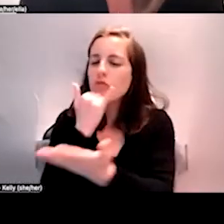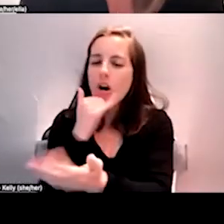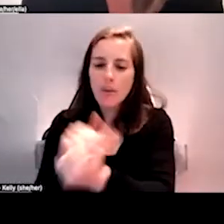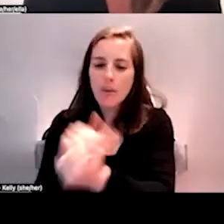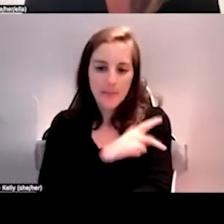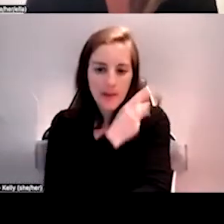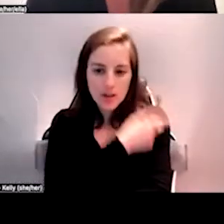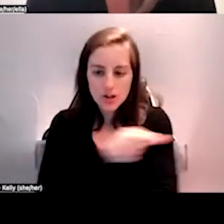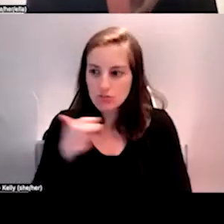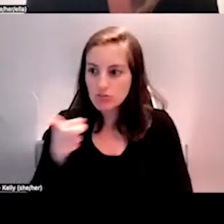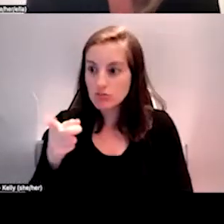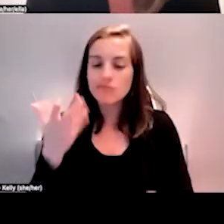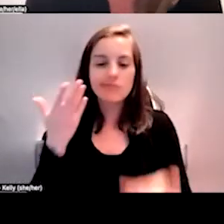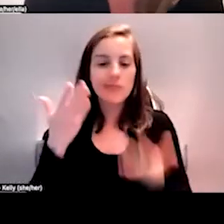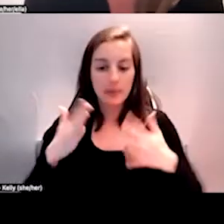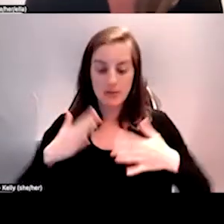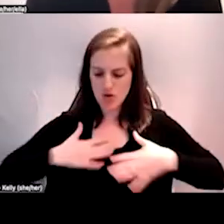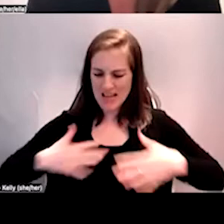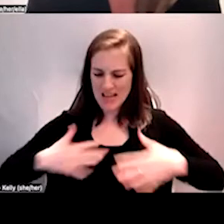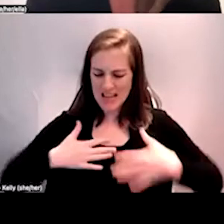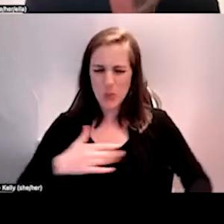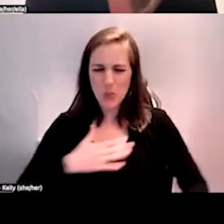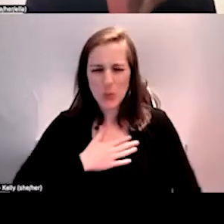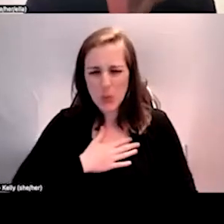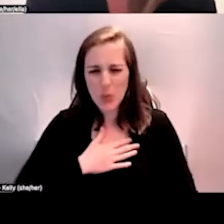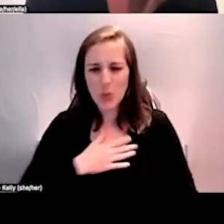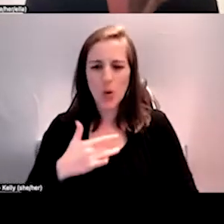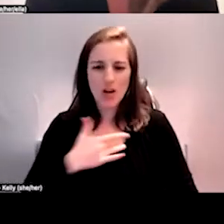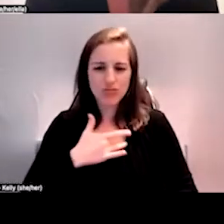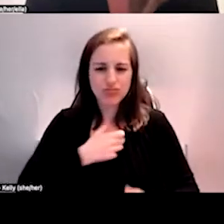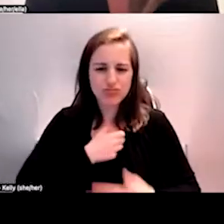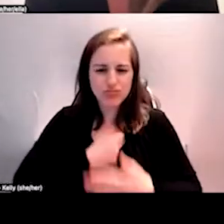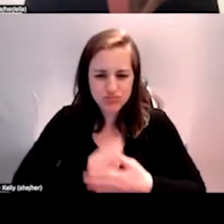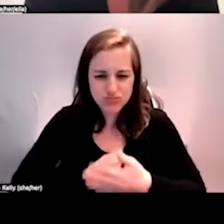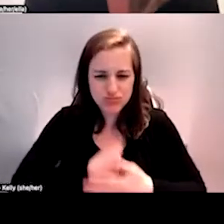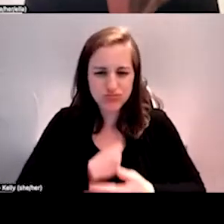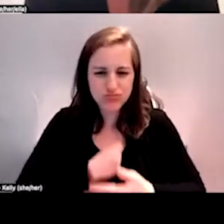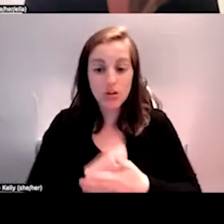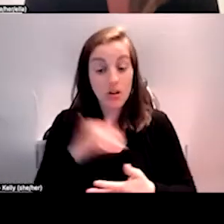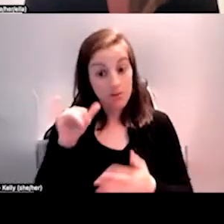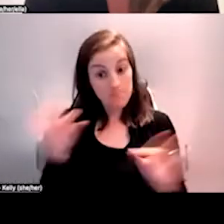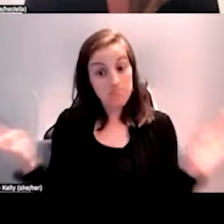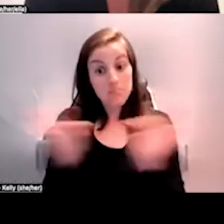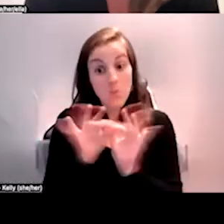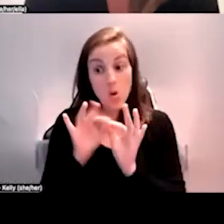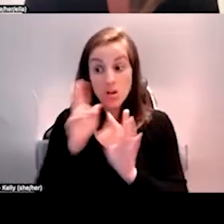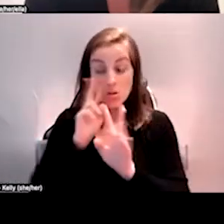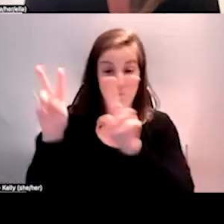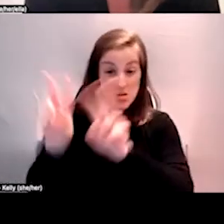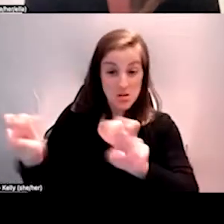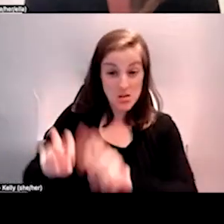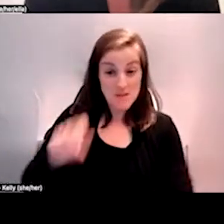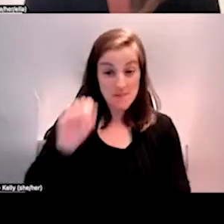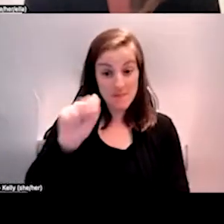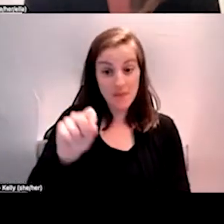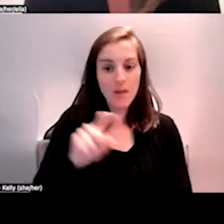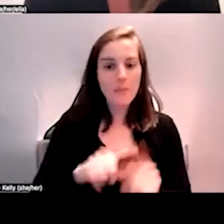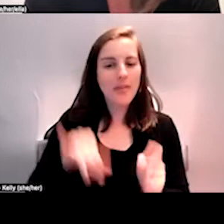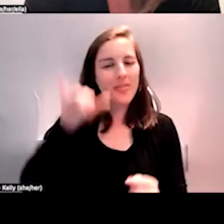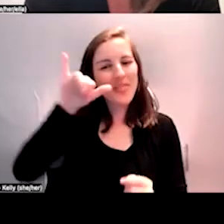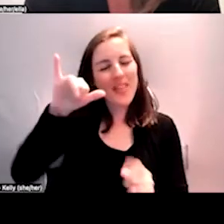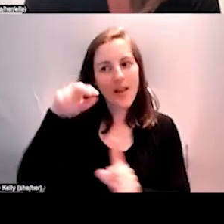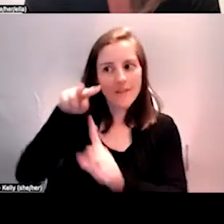difficulty breathing, right? Or maybe chest palpitations. And that's important. But that training and that lens